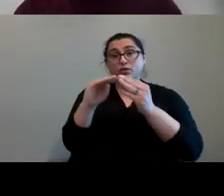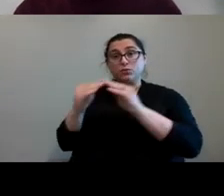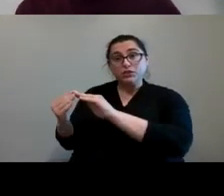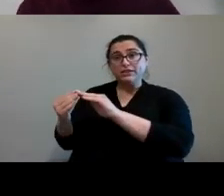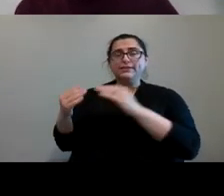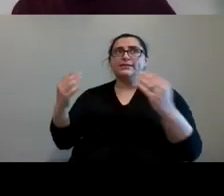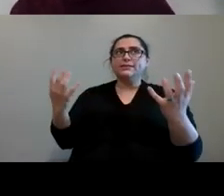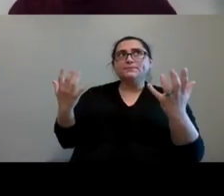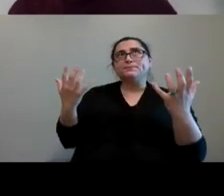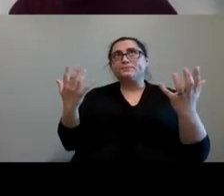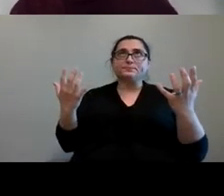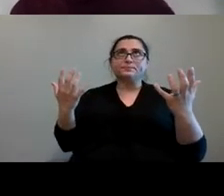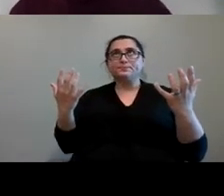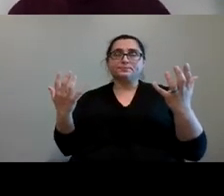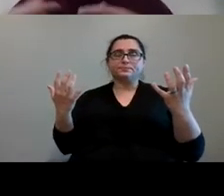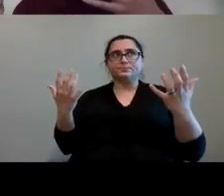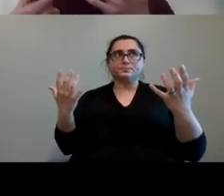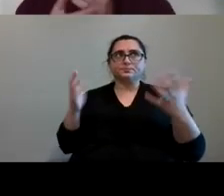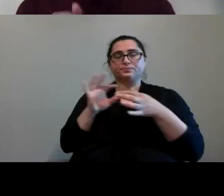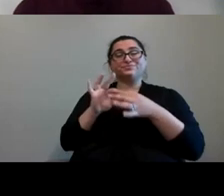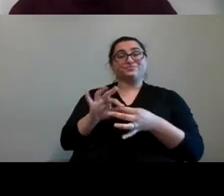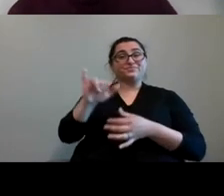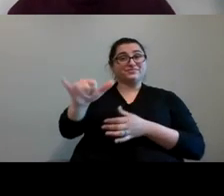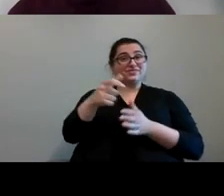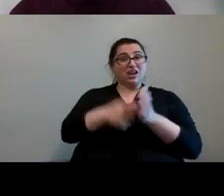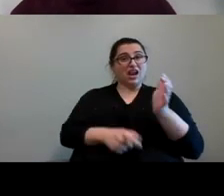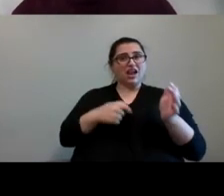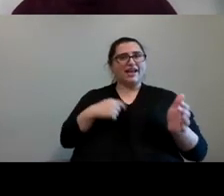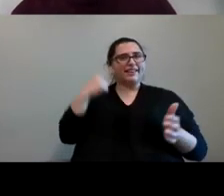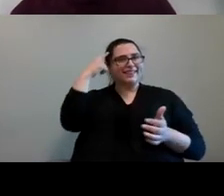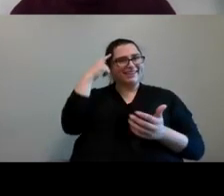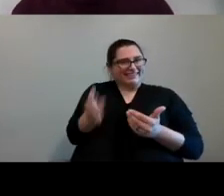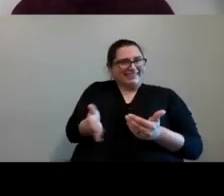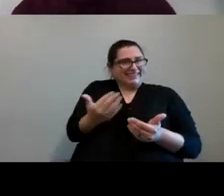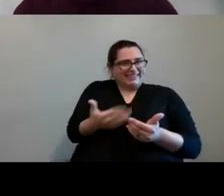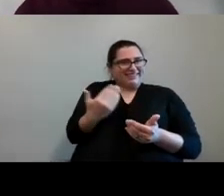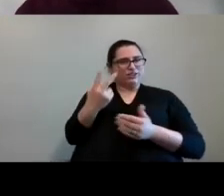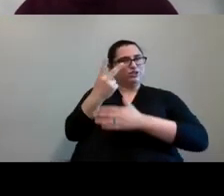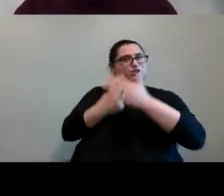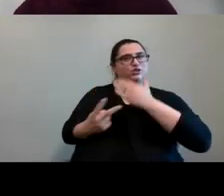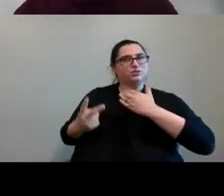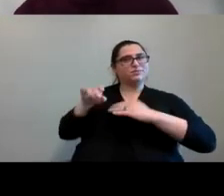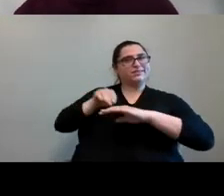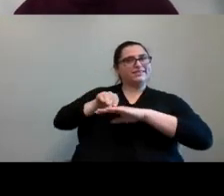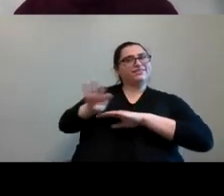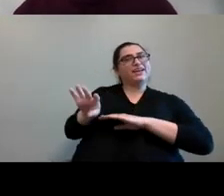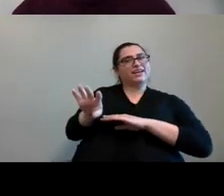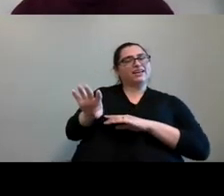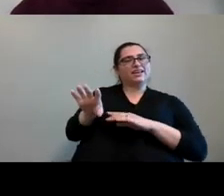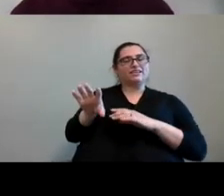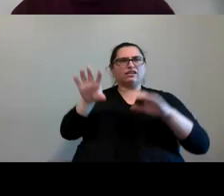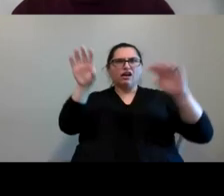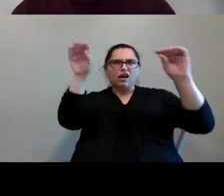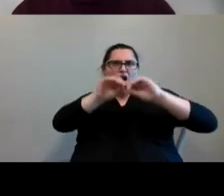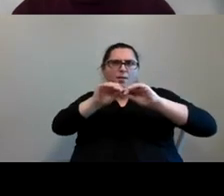like it would probably, based on that paper, it would probably be easy to predict the effect of, combos